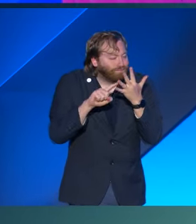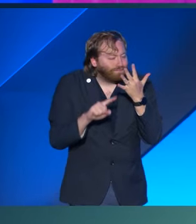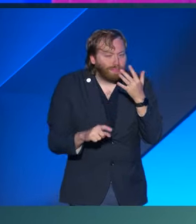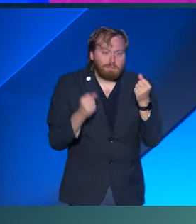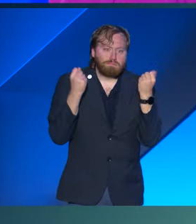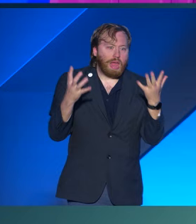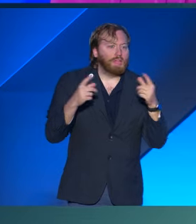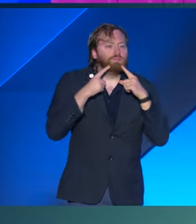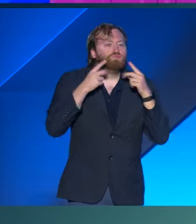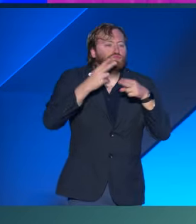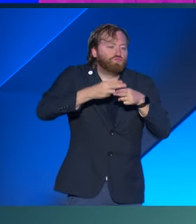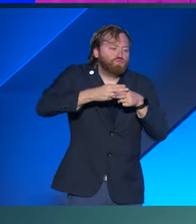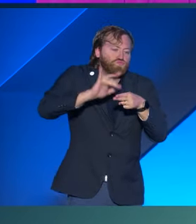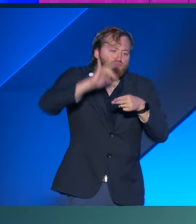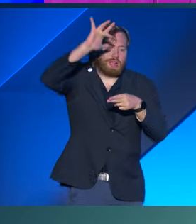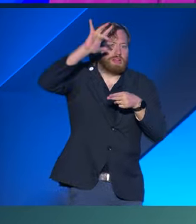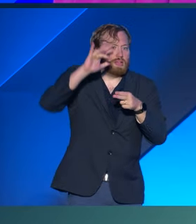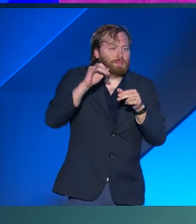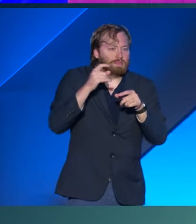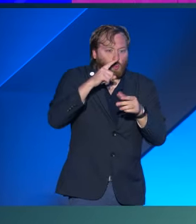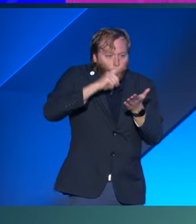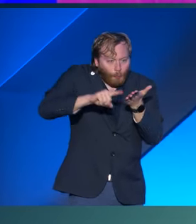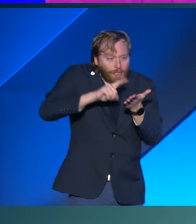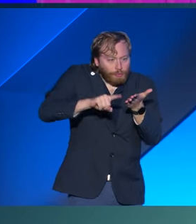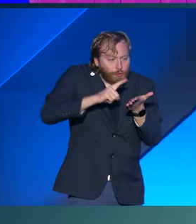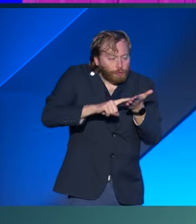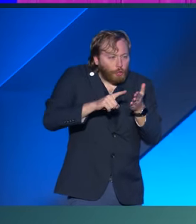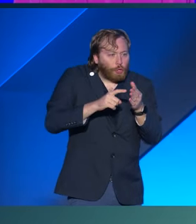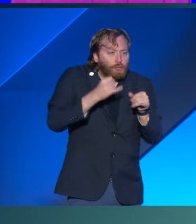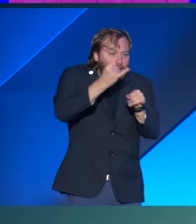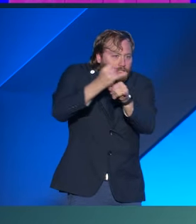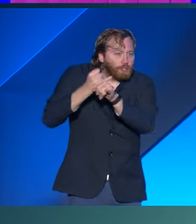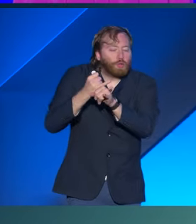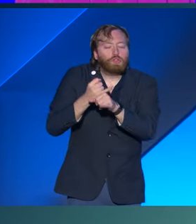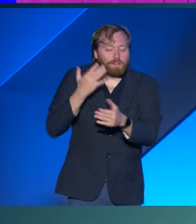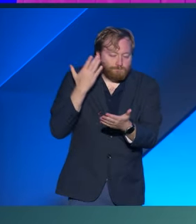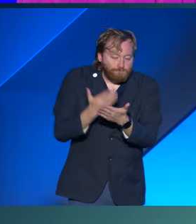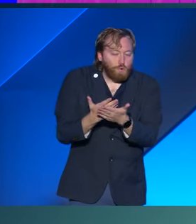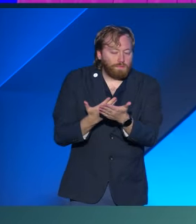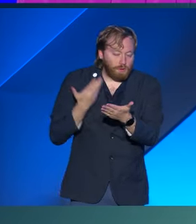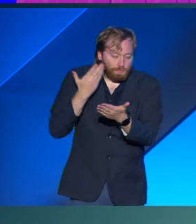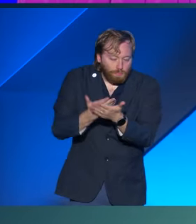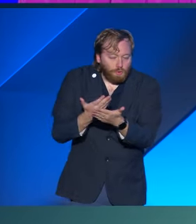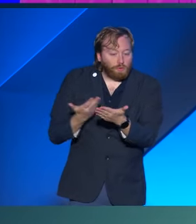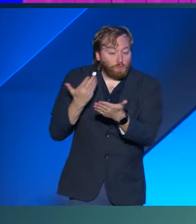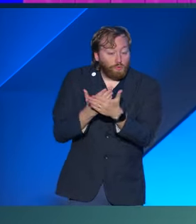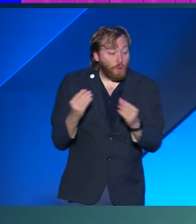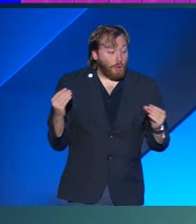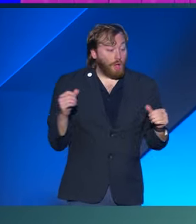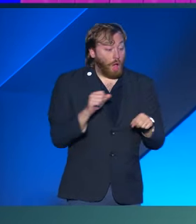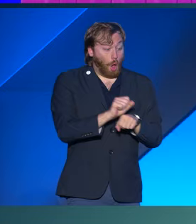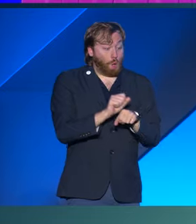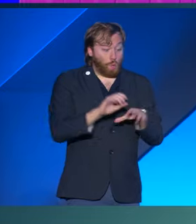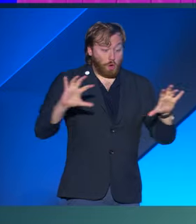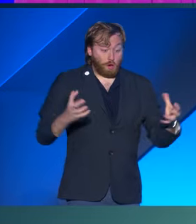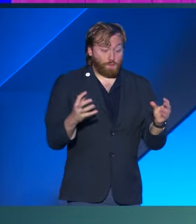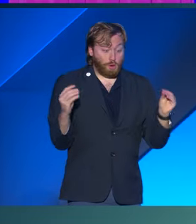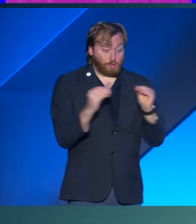institutions have proven time and time again that a more diverse workforce will increase an organization's